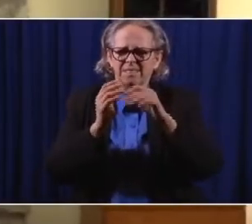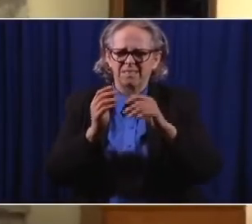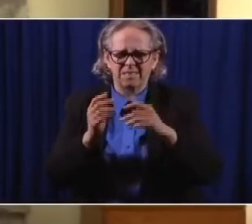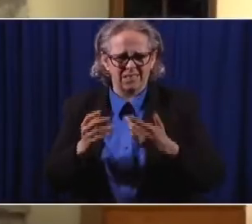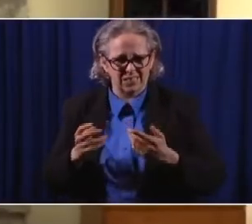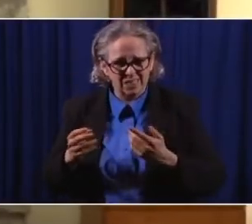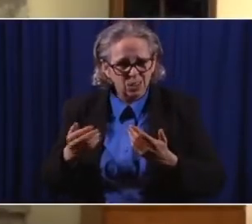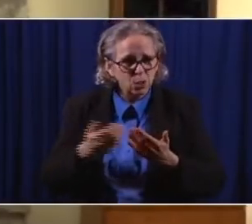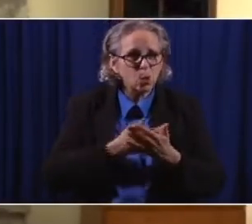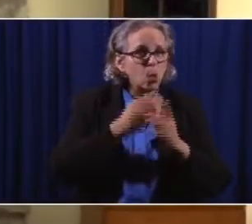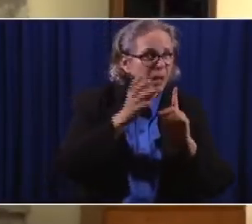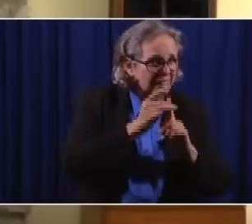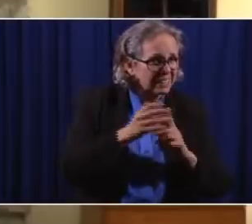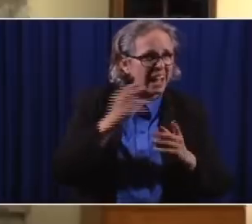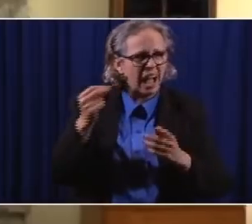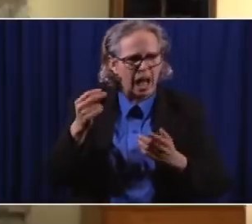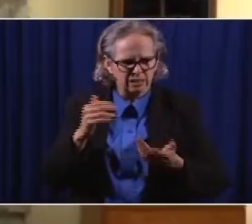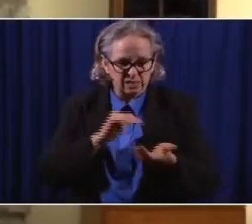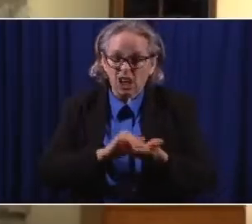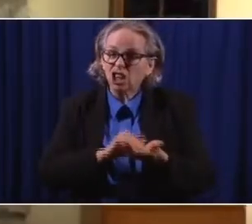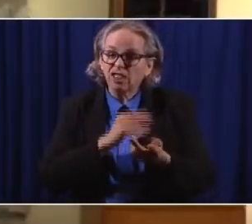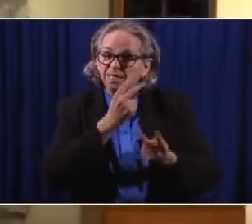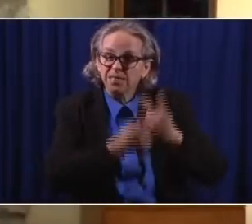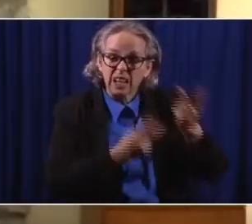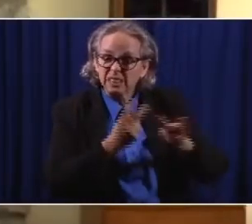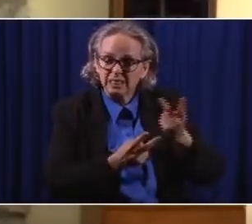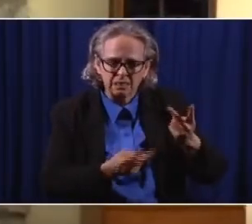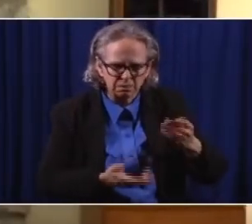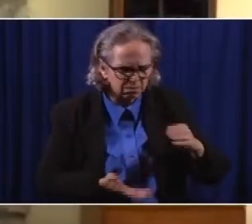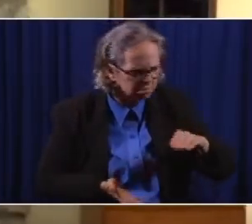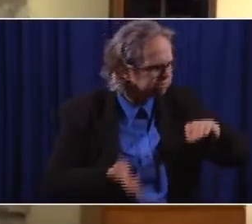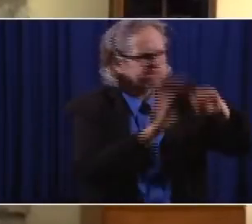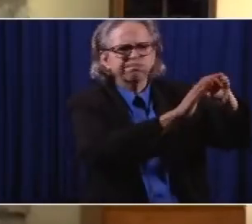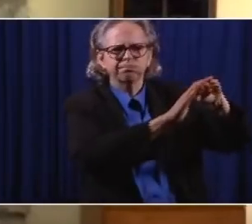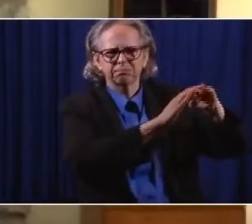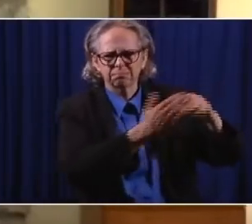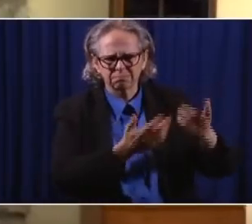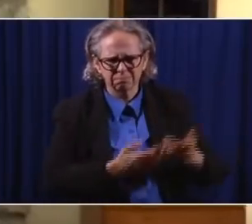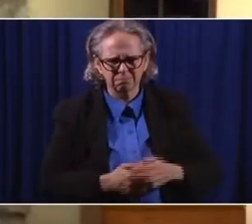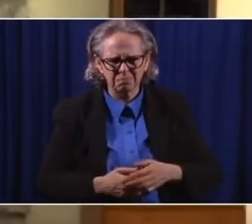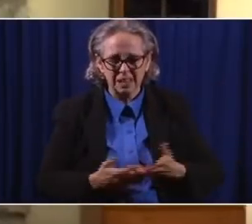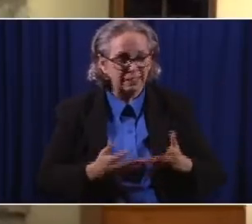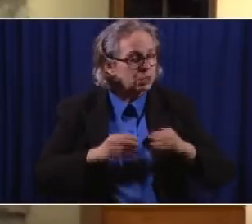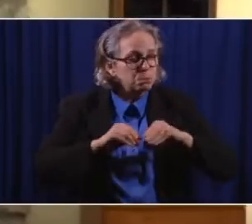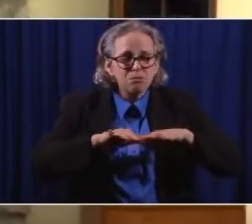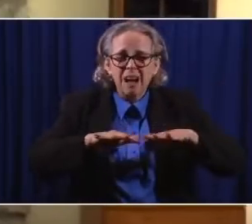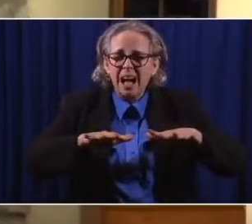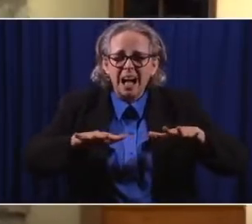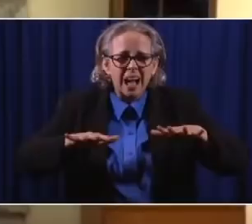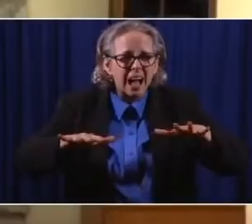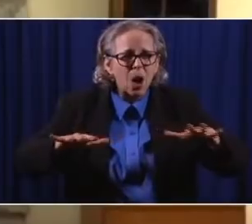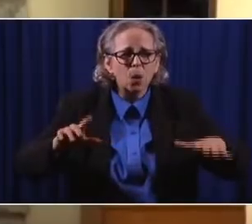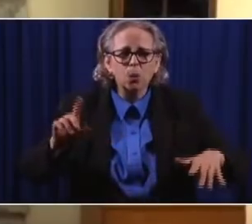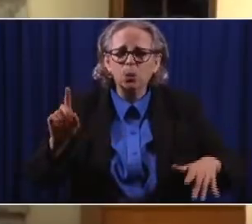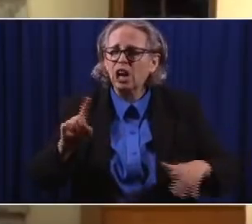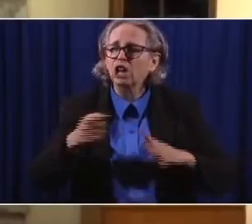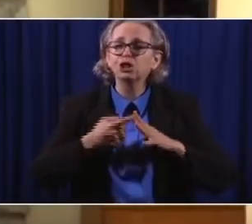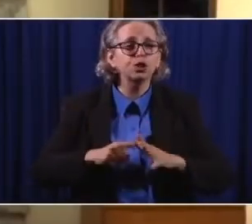increase in outpatient visits. Local health department officials report that much of the spread in the community is generating from family